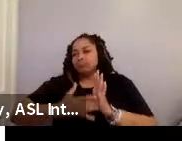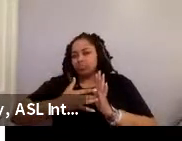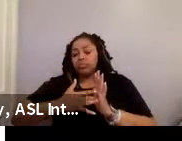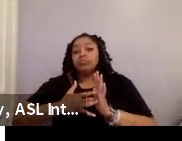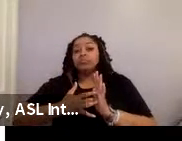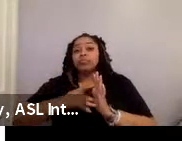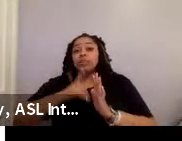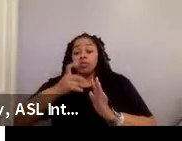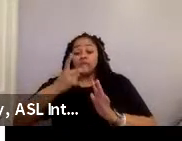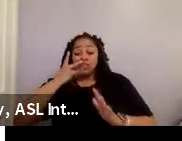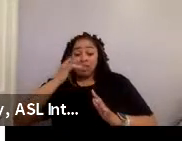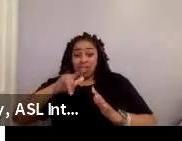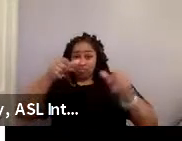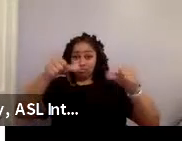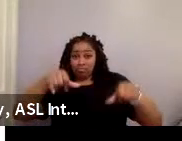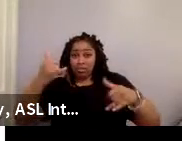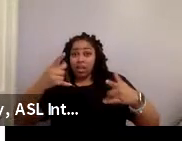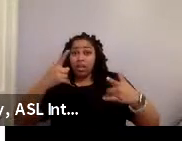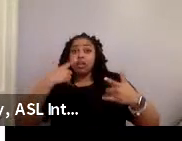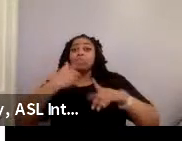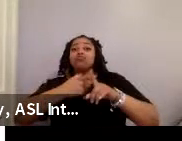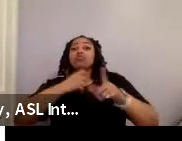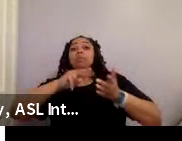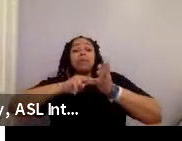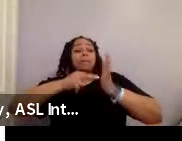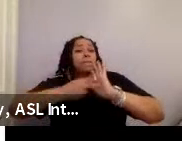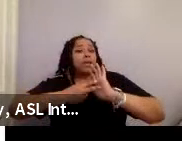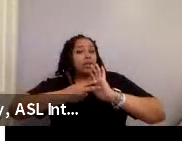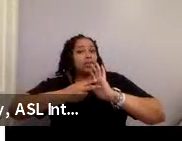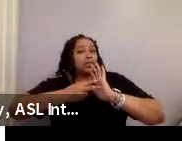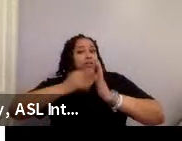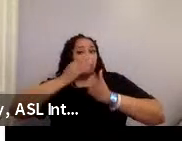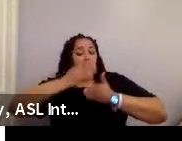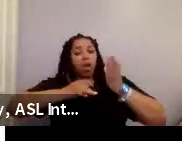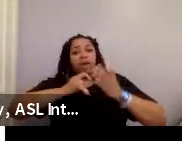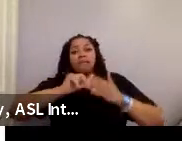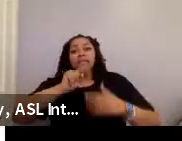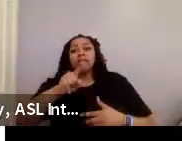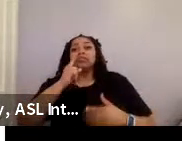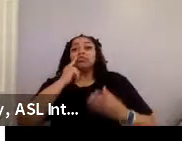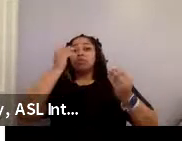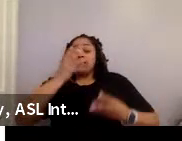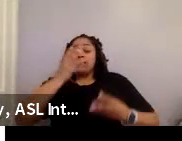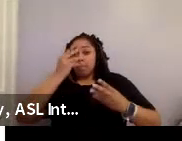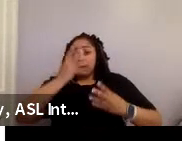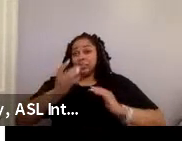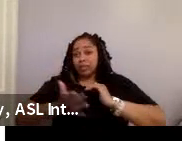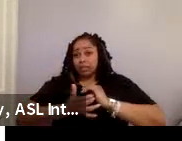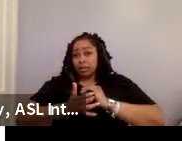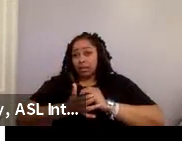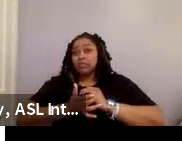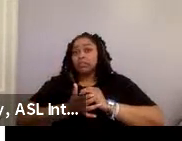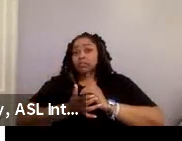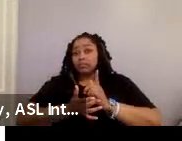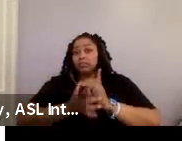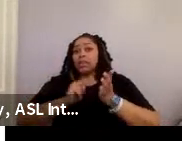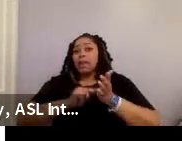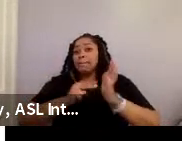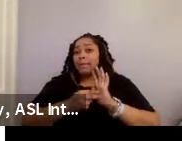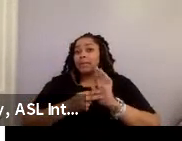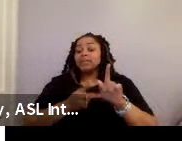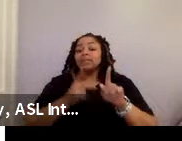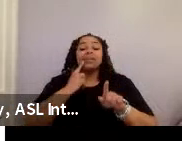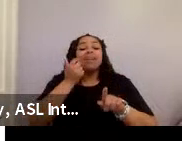see before you is taken from the definition section. So information technology, it means